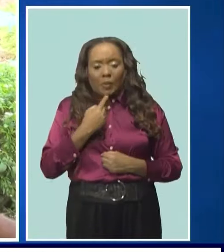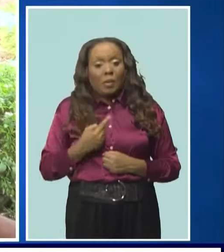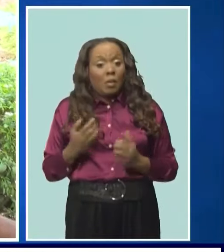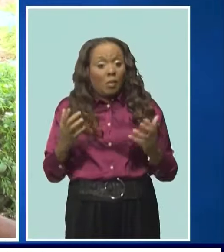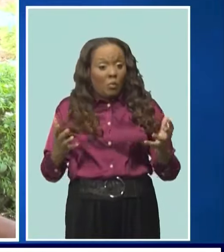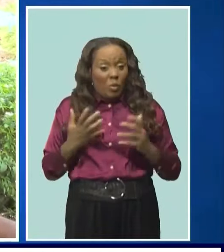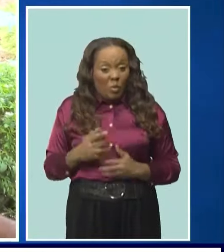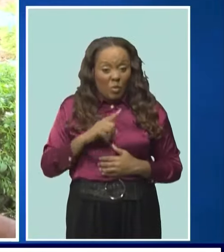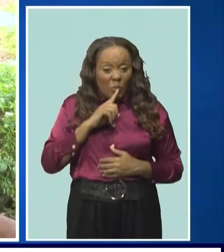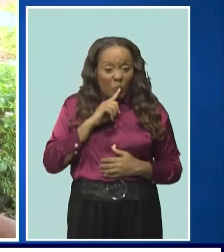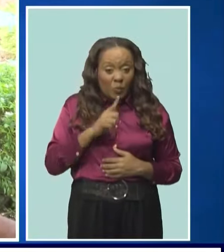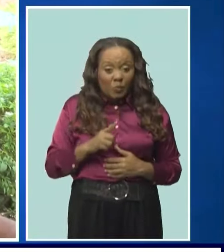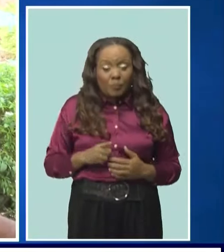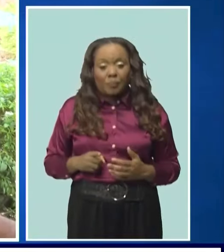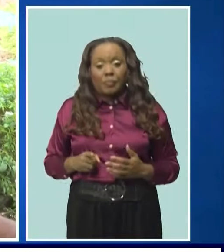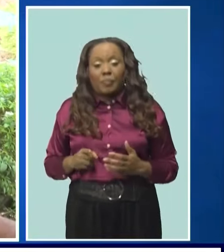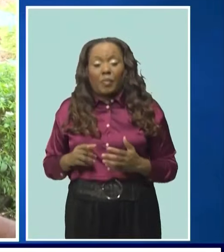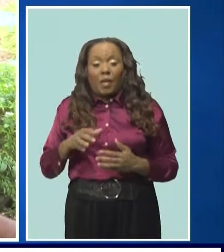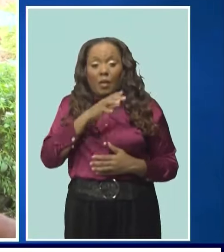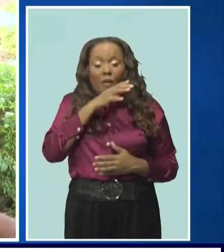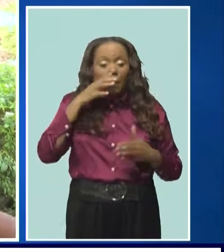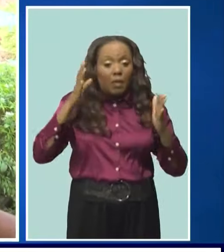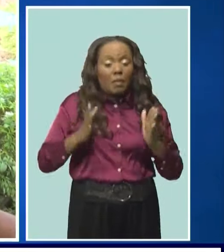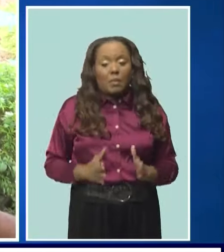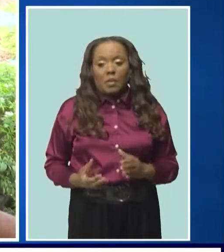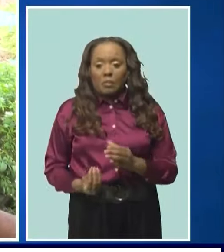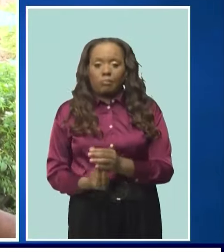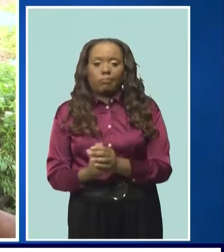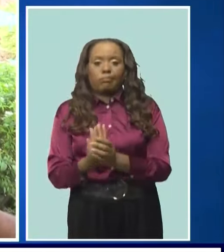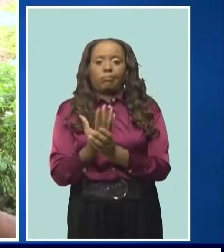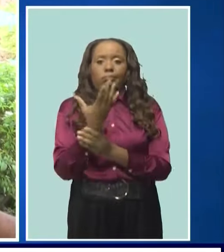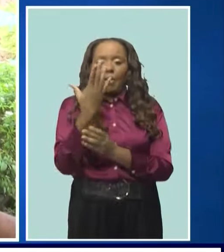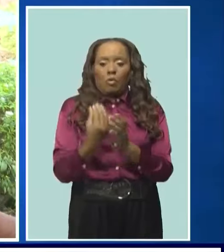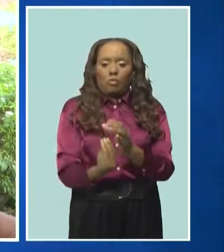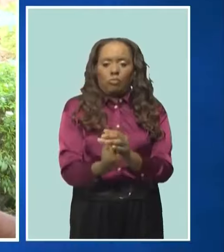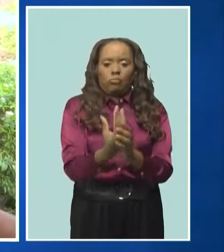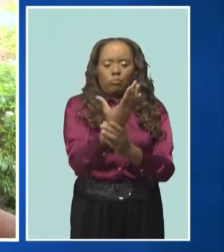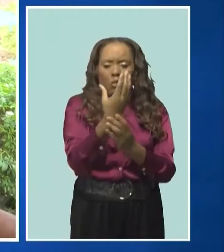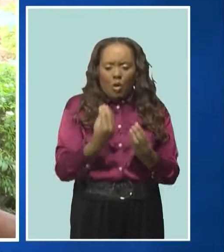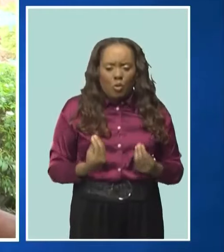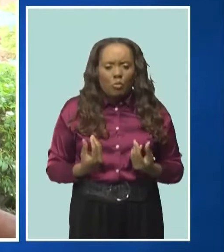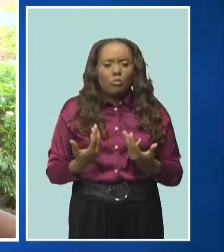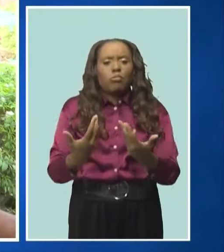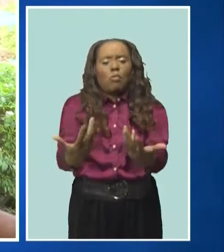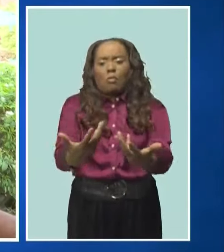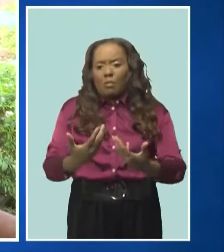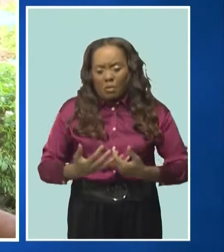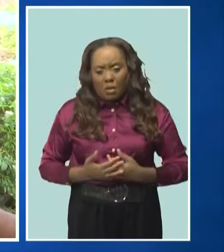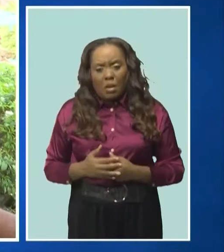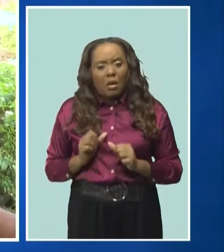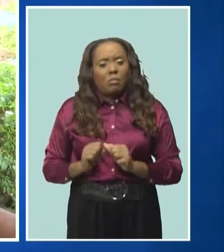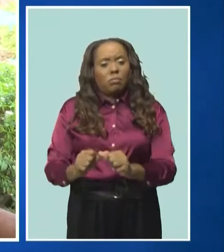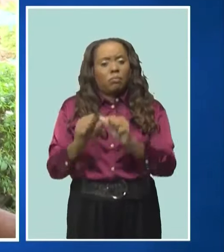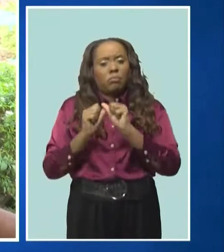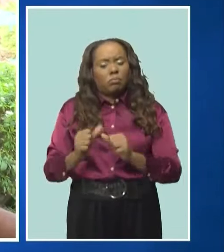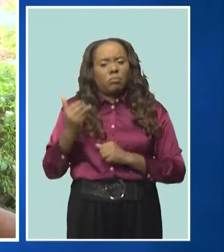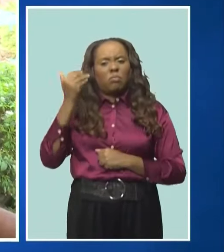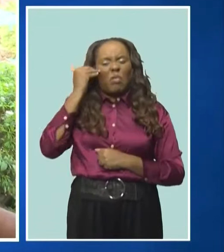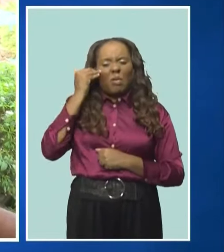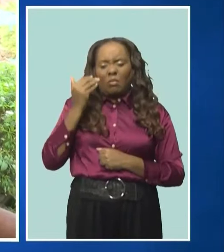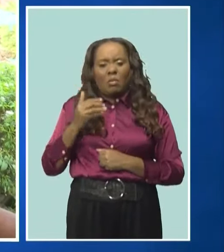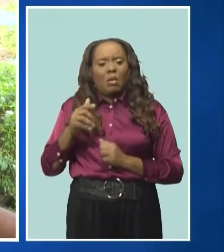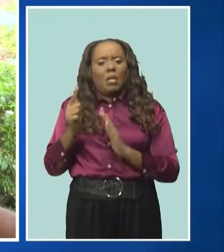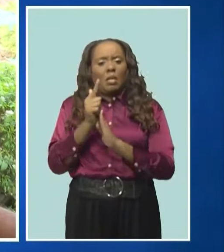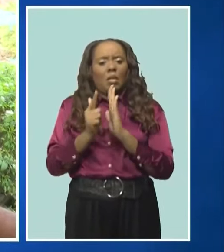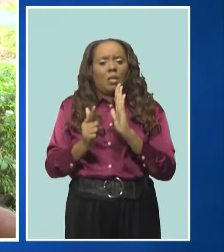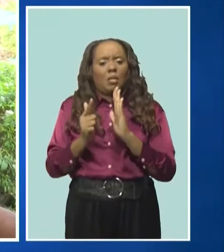encourage farmers to produce on a constant basis in this country, knowing that of course they're protected by the